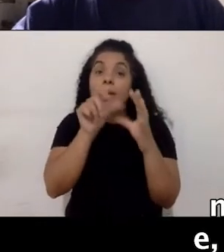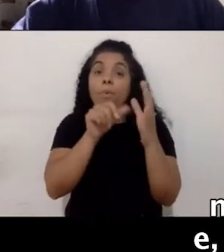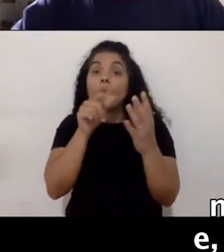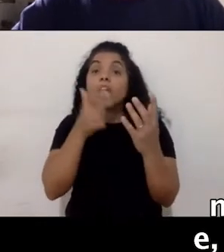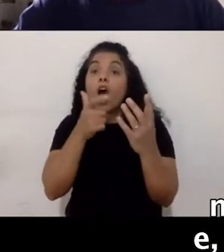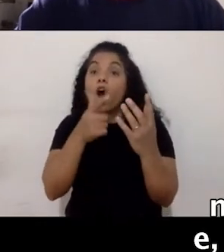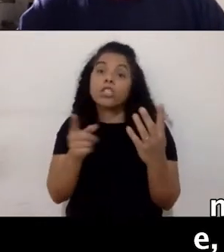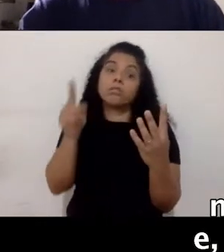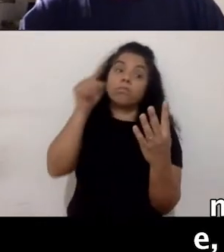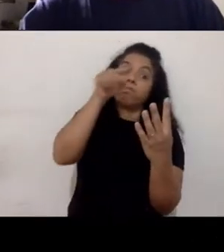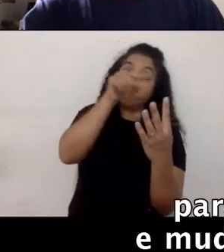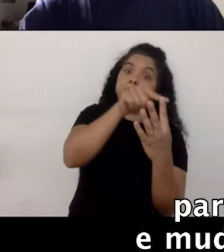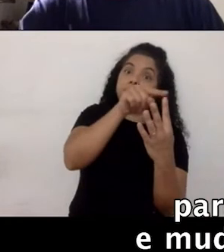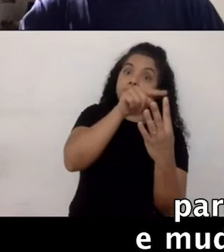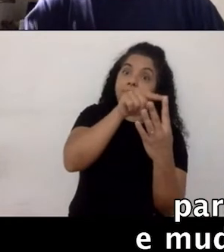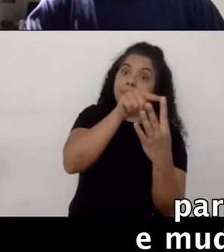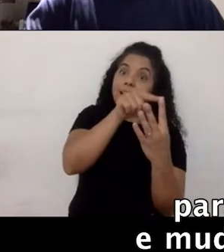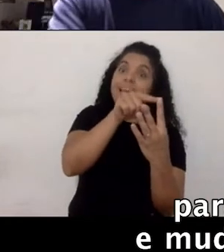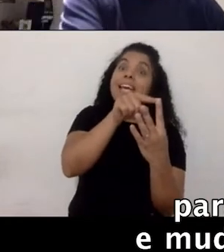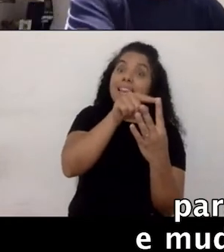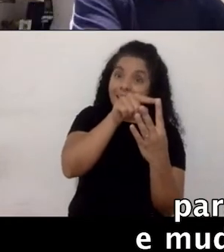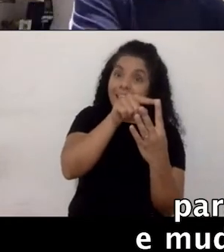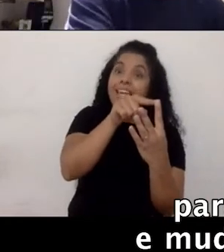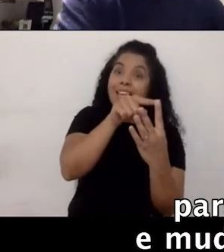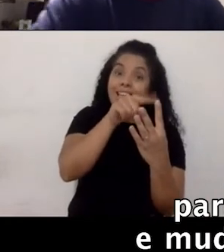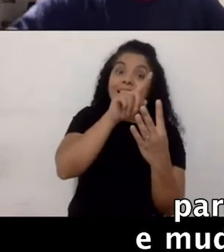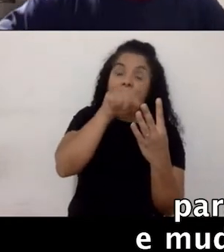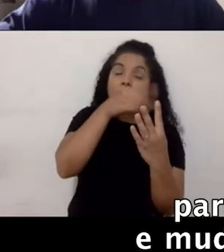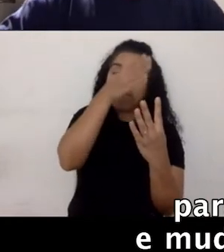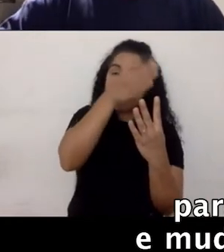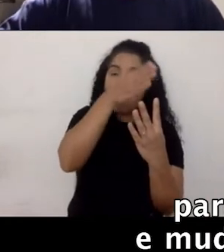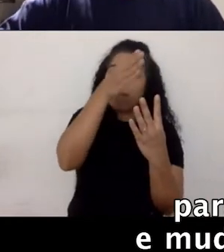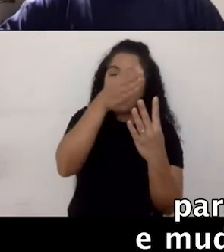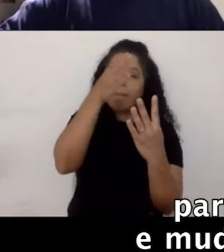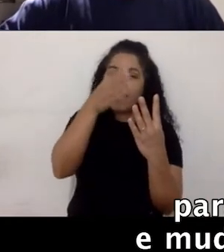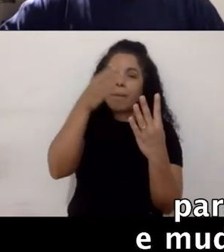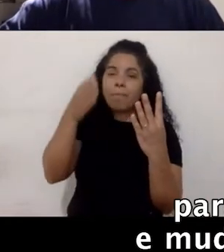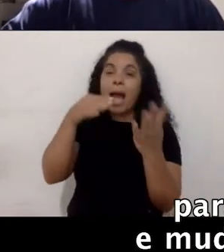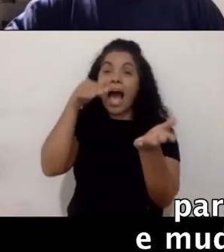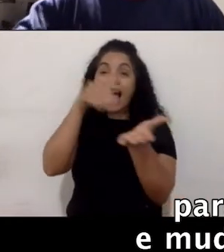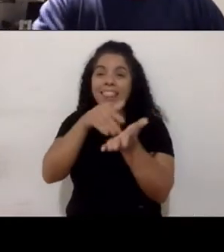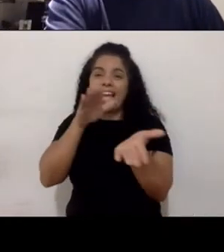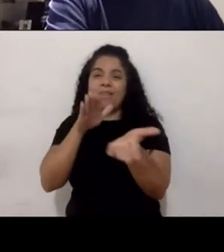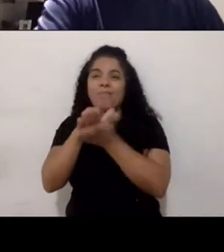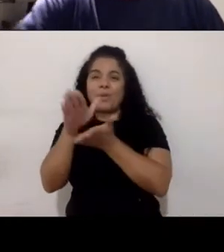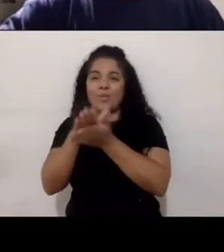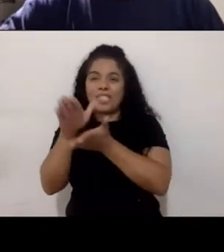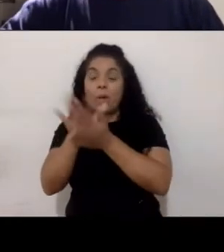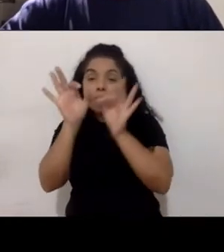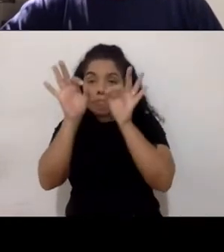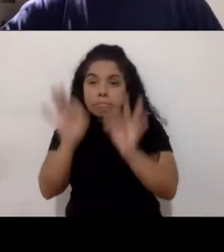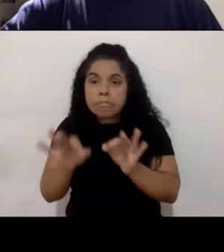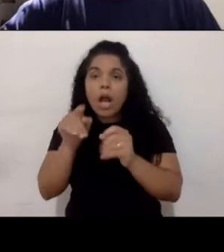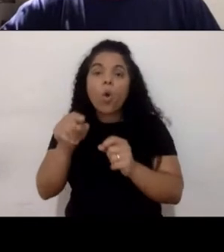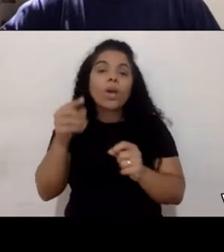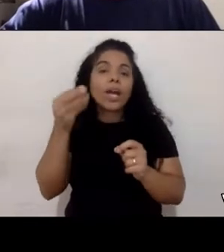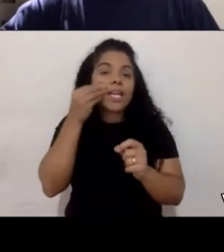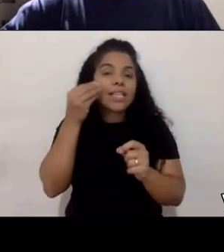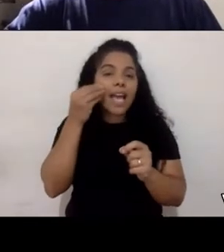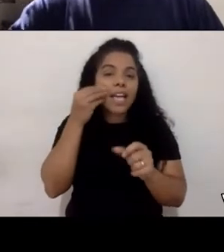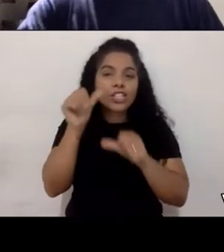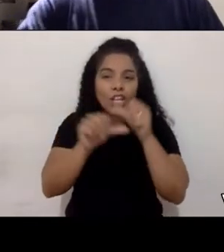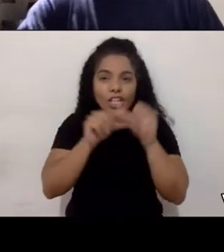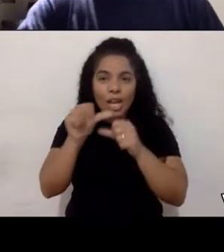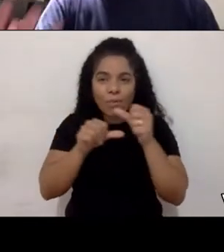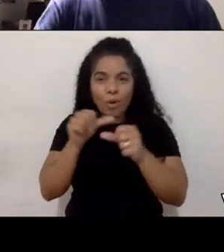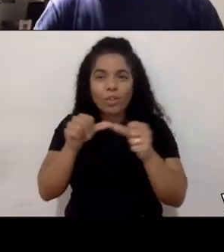then ultimately to production, so that you know that you're testing that change to the infrastructure code in all the previous environments as you should. And